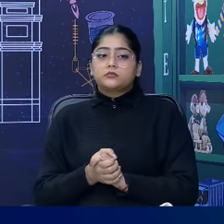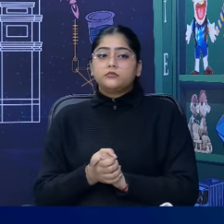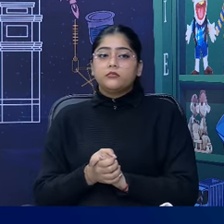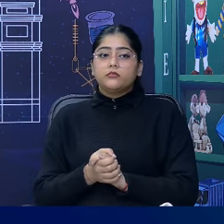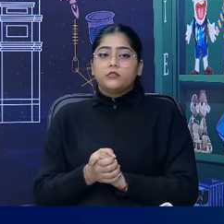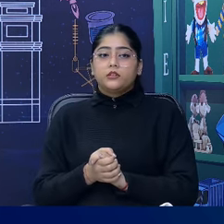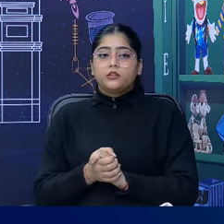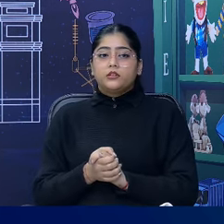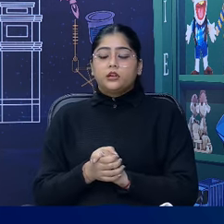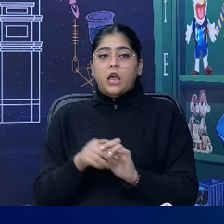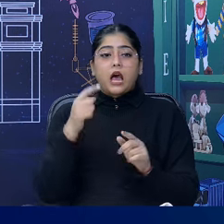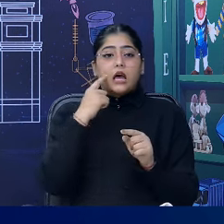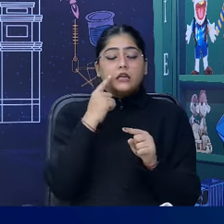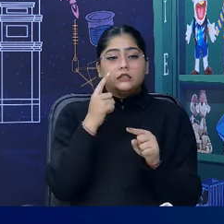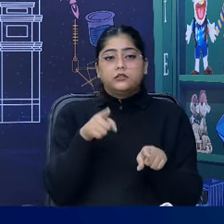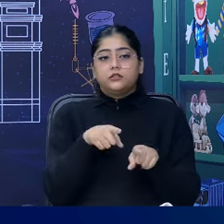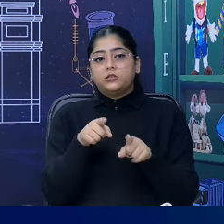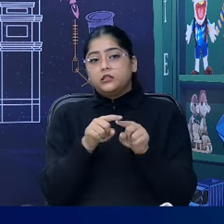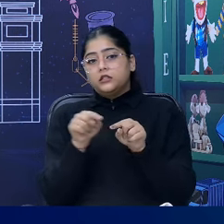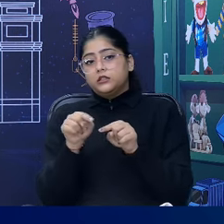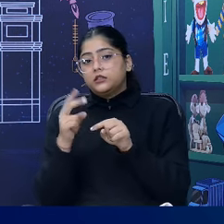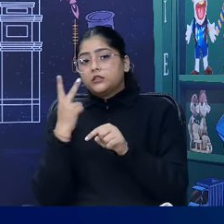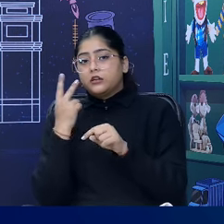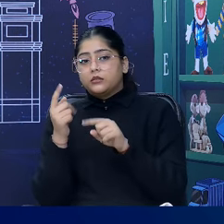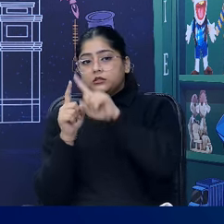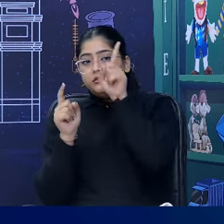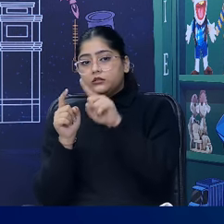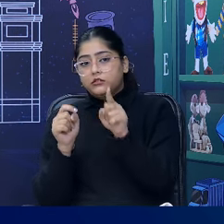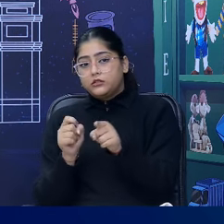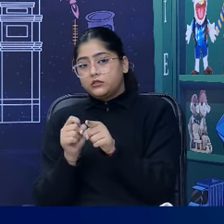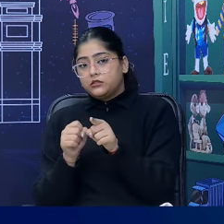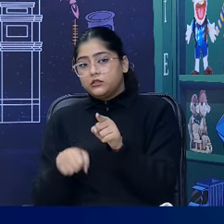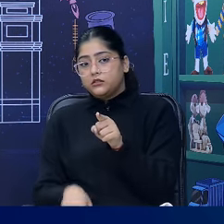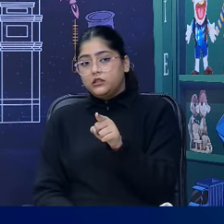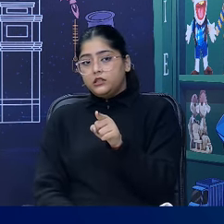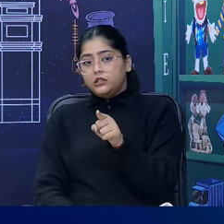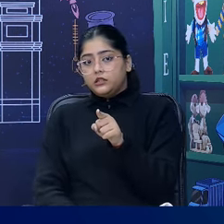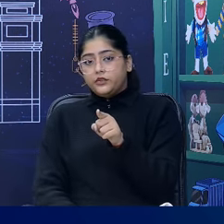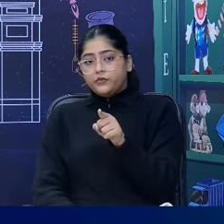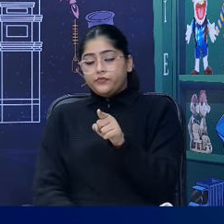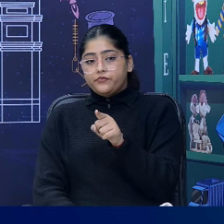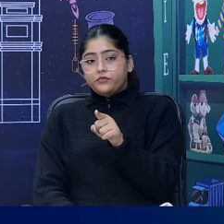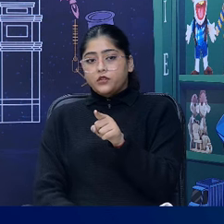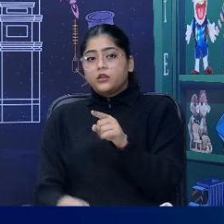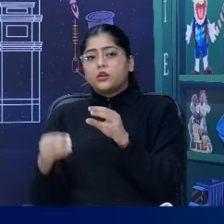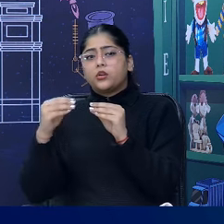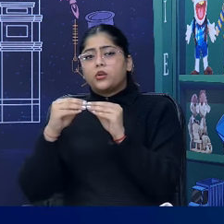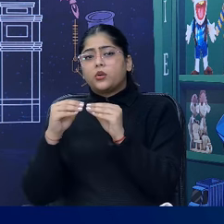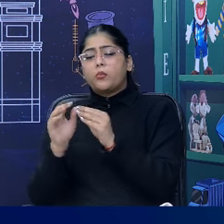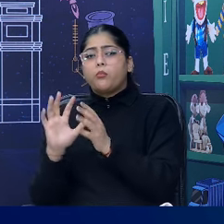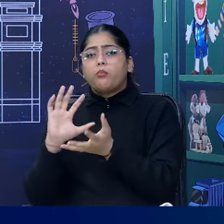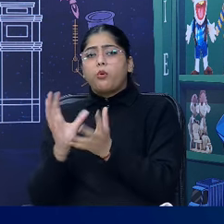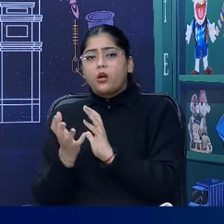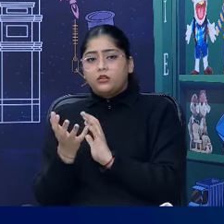further for set I, and we can just take elements like ball,